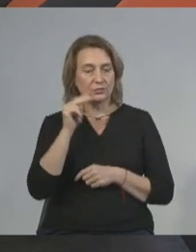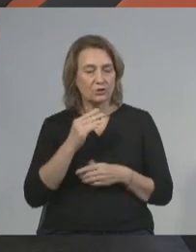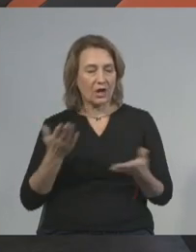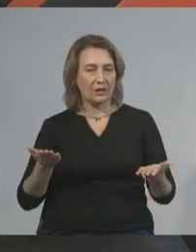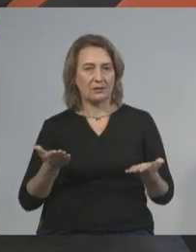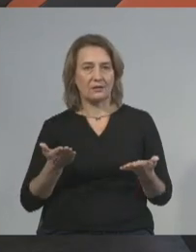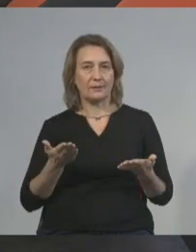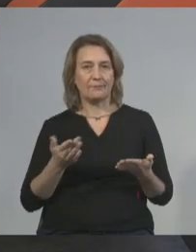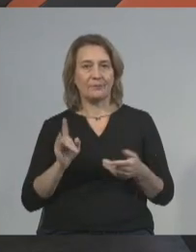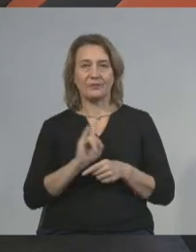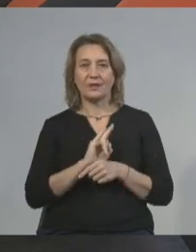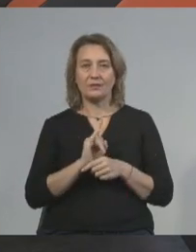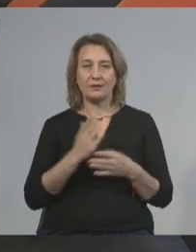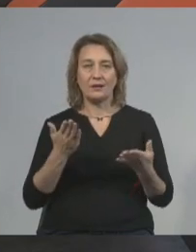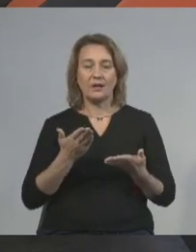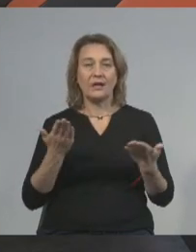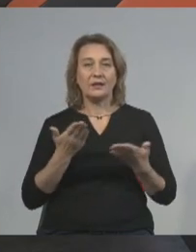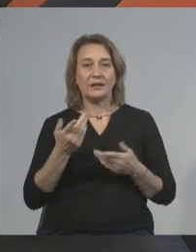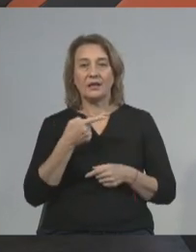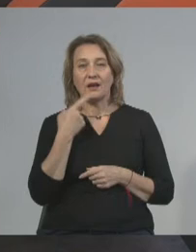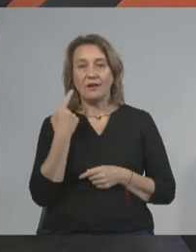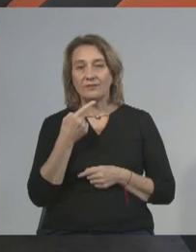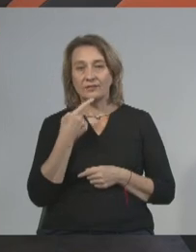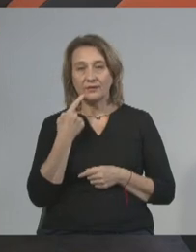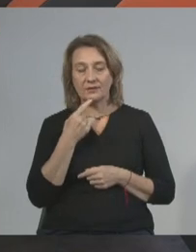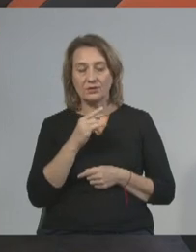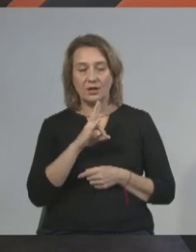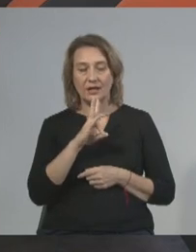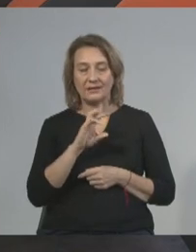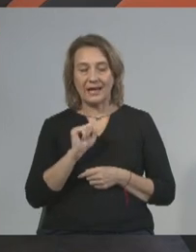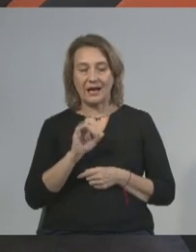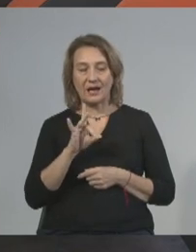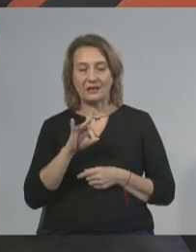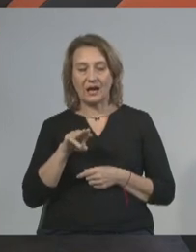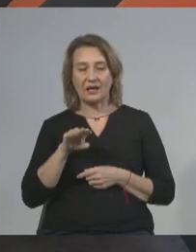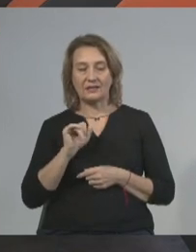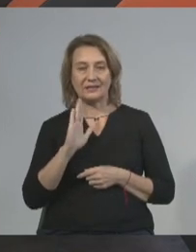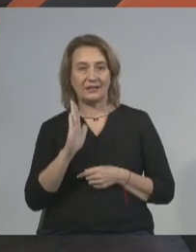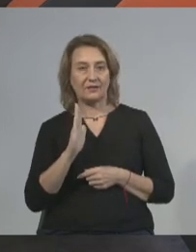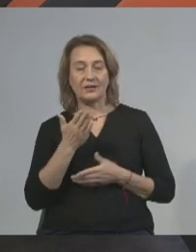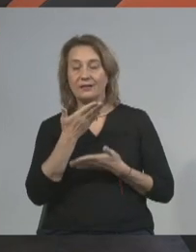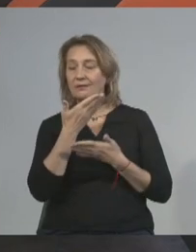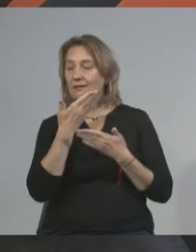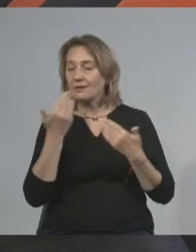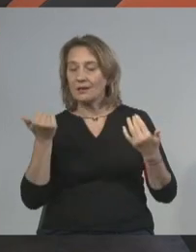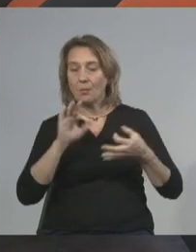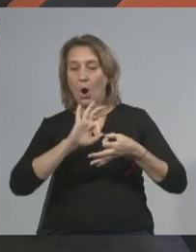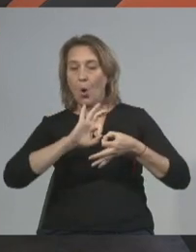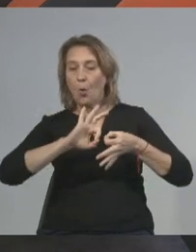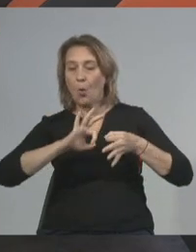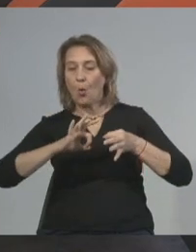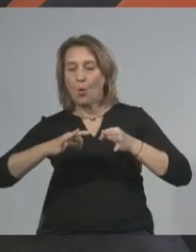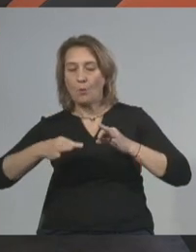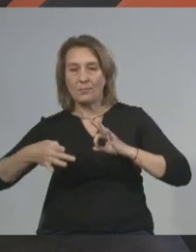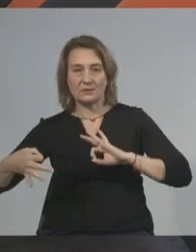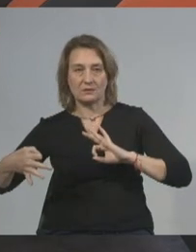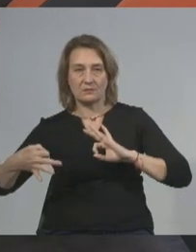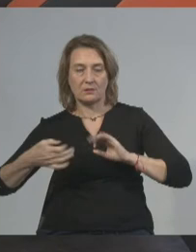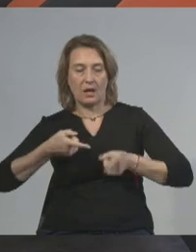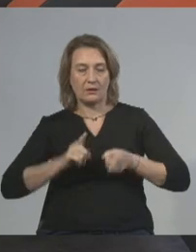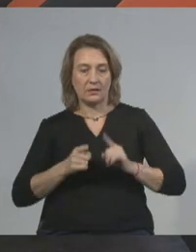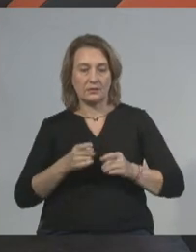brockmayer and romhaira who said that narrative is not the description of the reality it's the